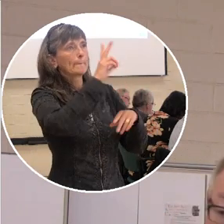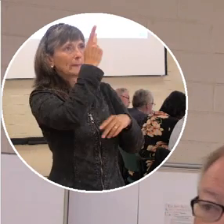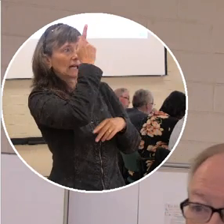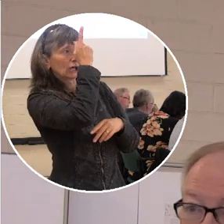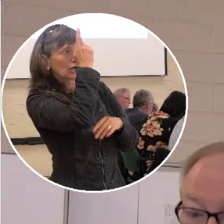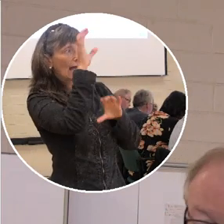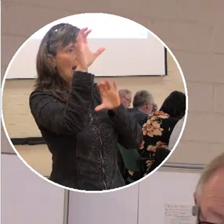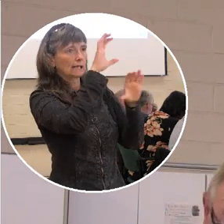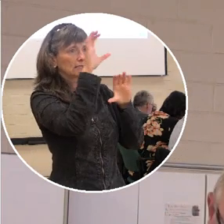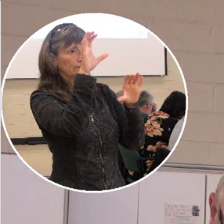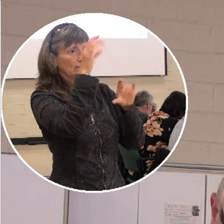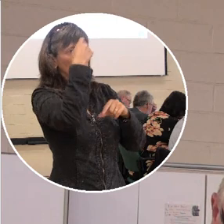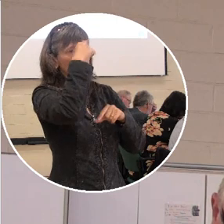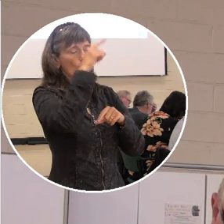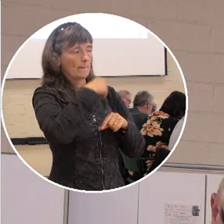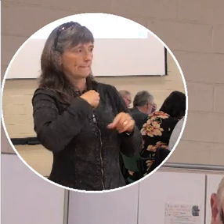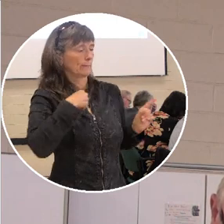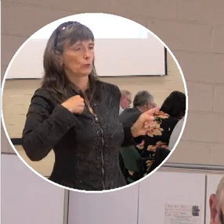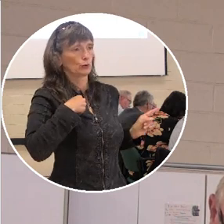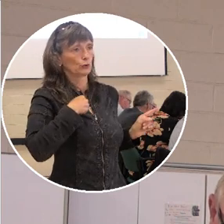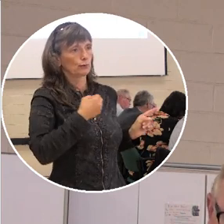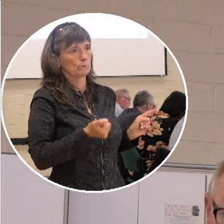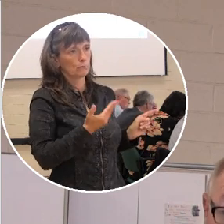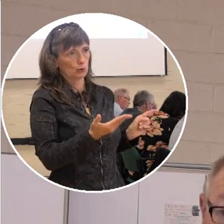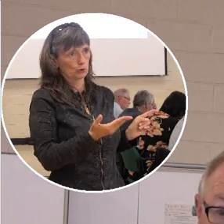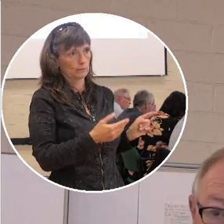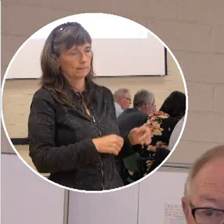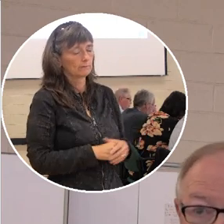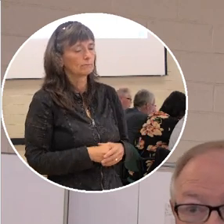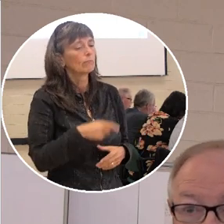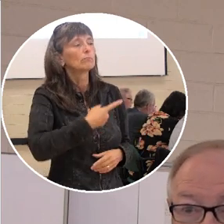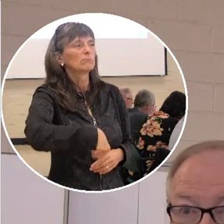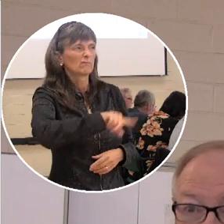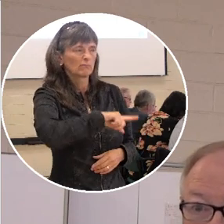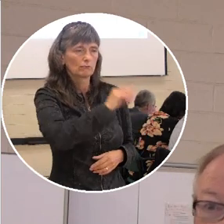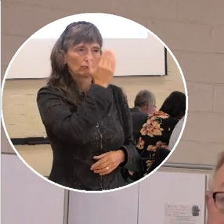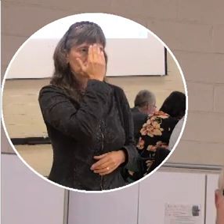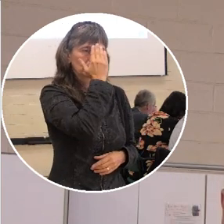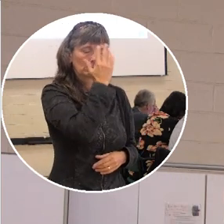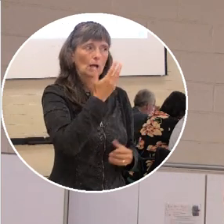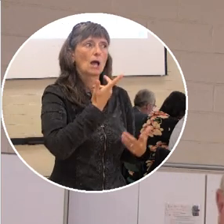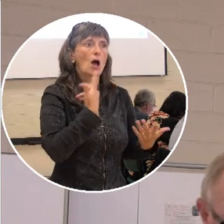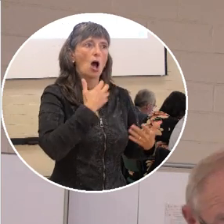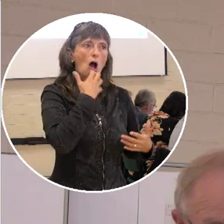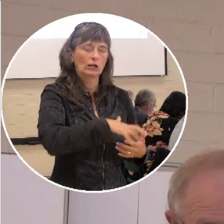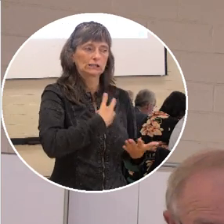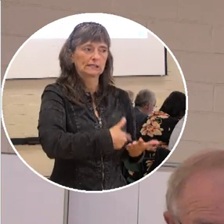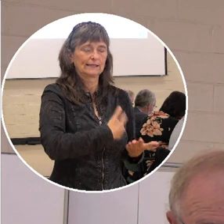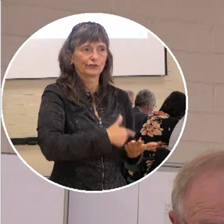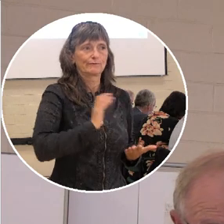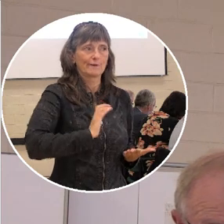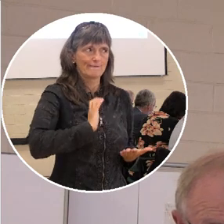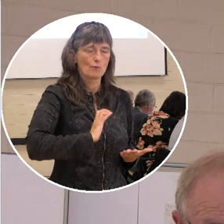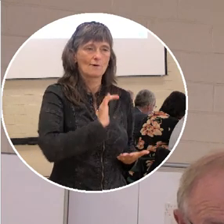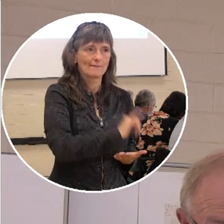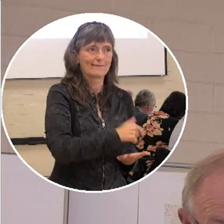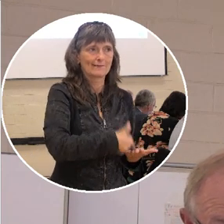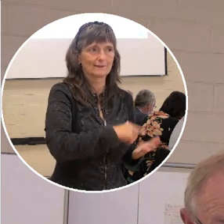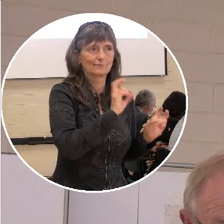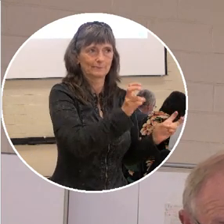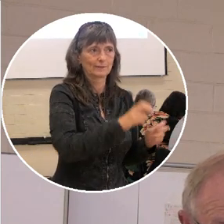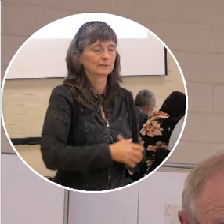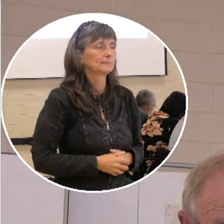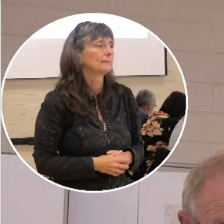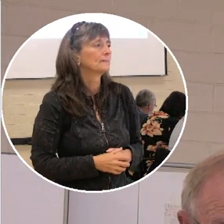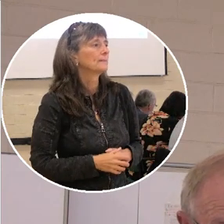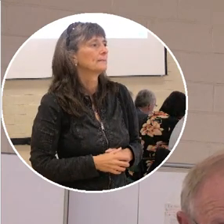for Trustees Motion. As we all well remember, we had quite a discussion about this some time ago,